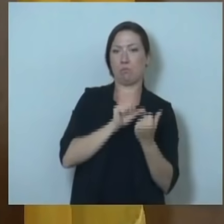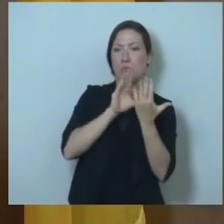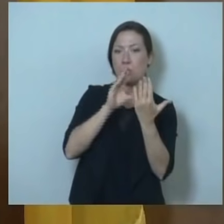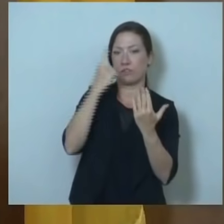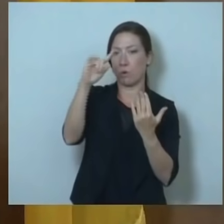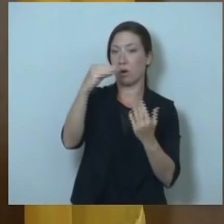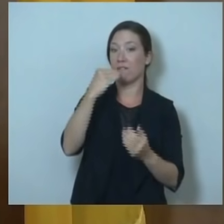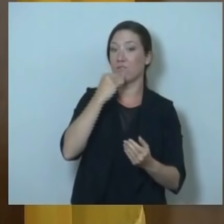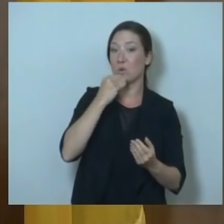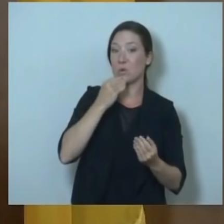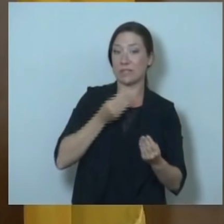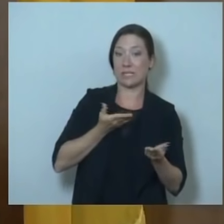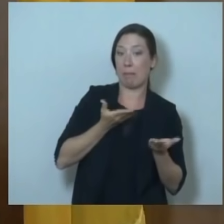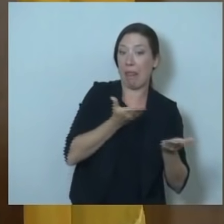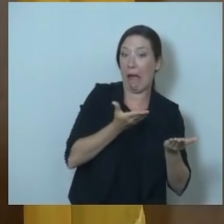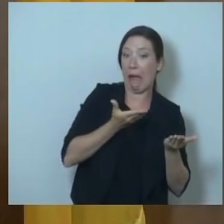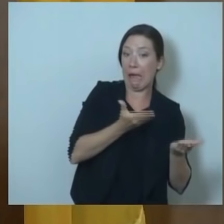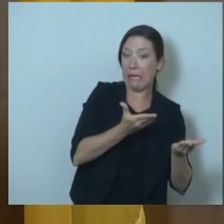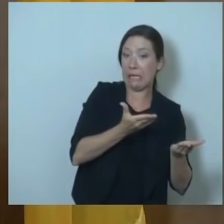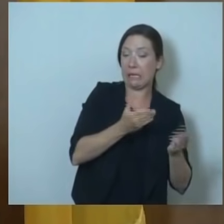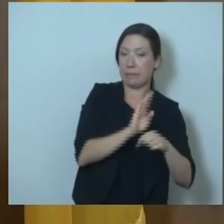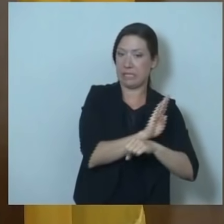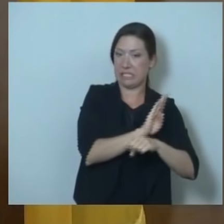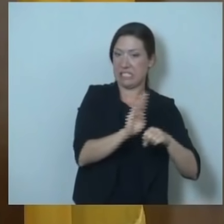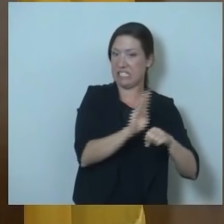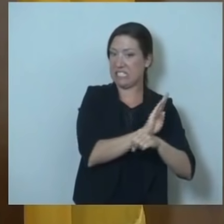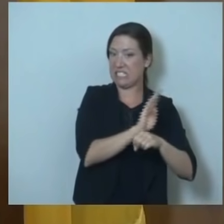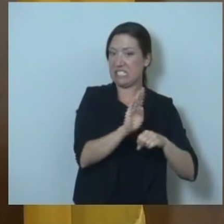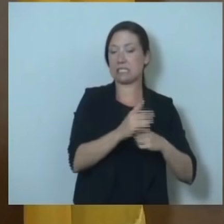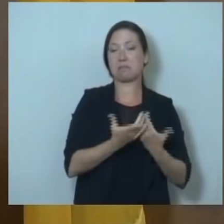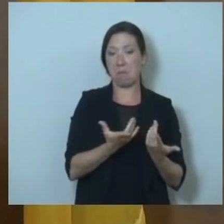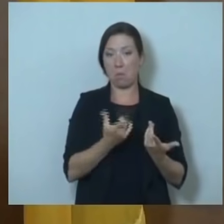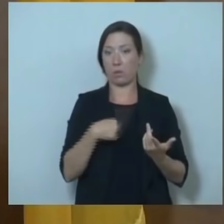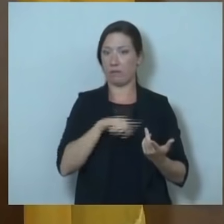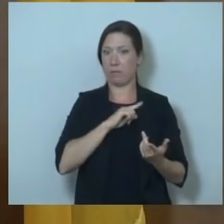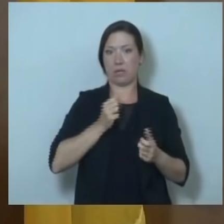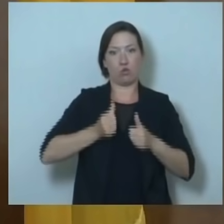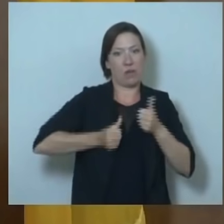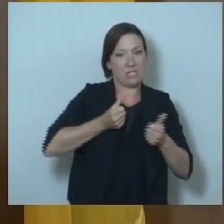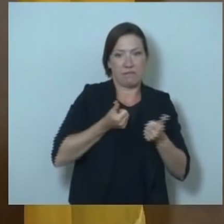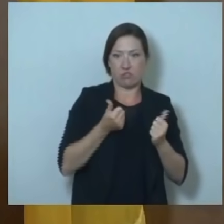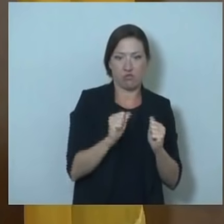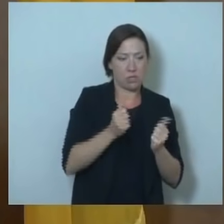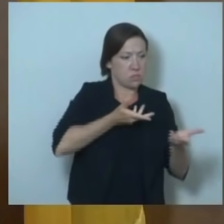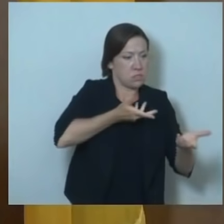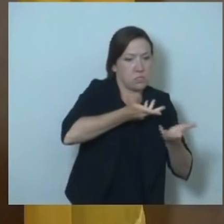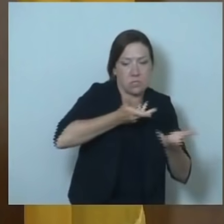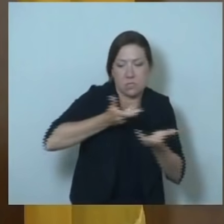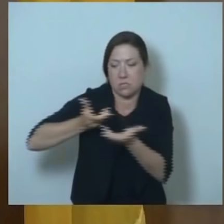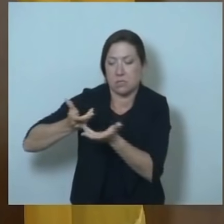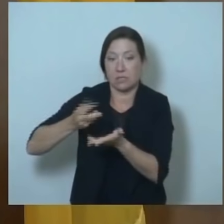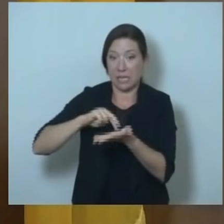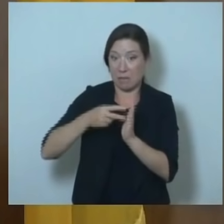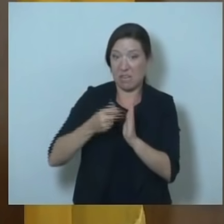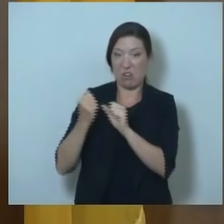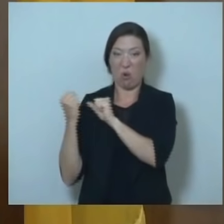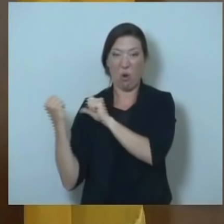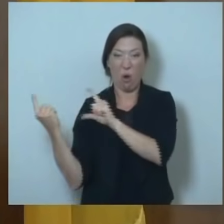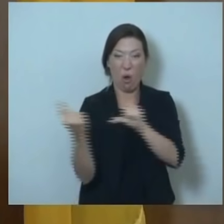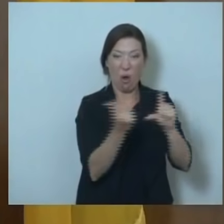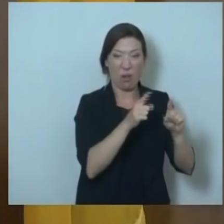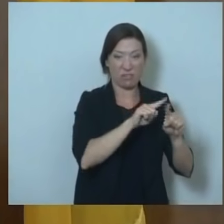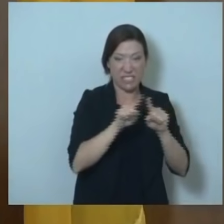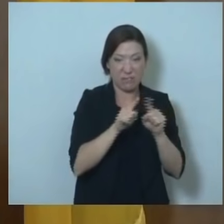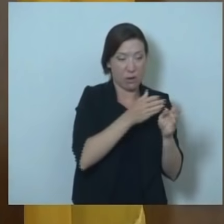supply businesses has been something we've been really aggressive at. Does that mean that every single one of these businesses, and even though we put